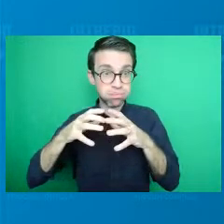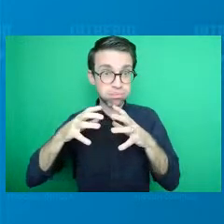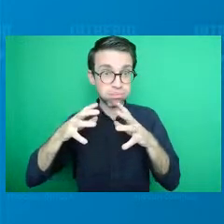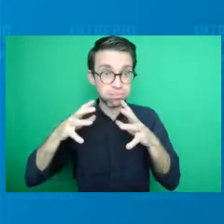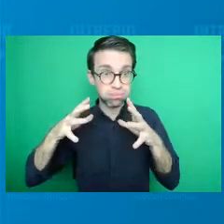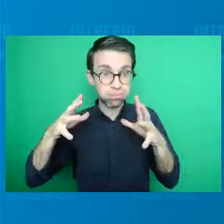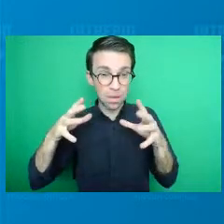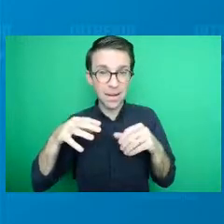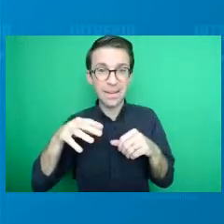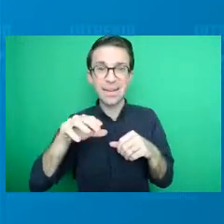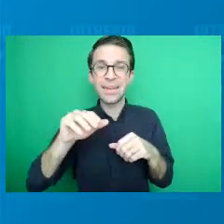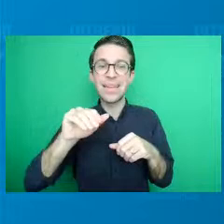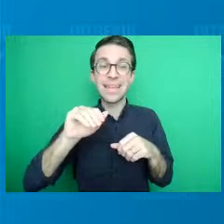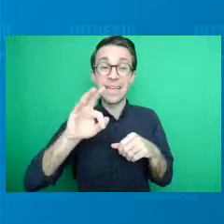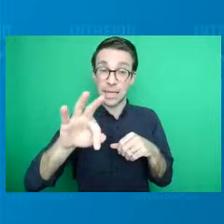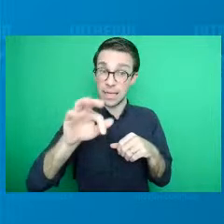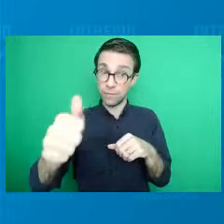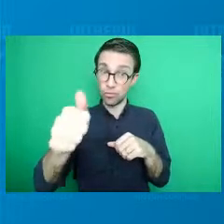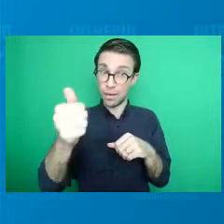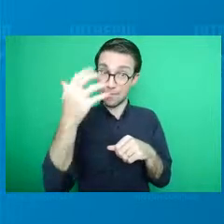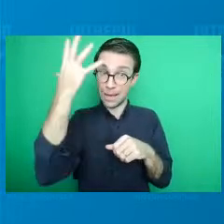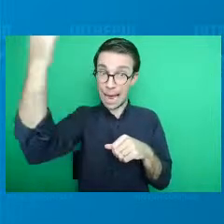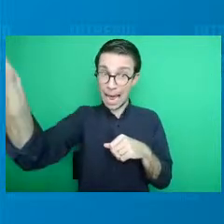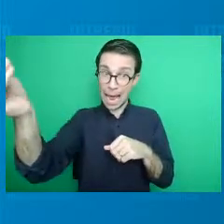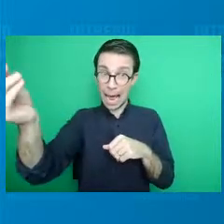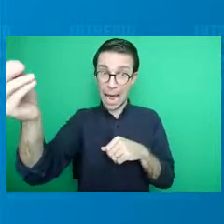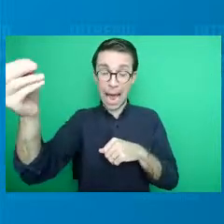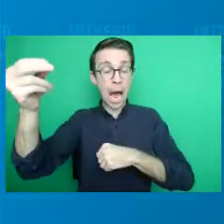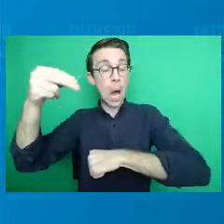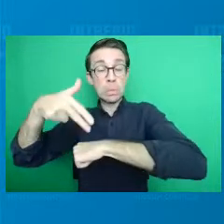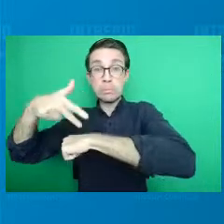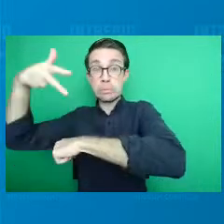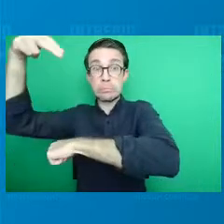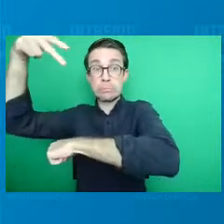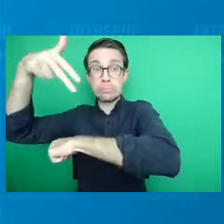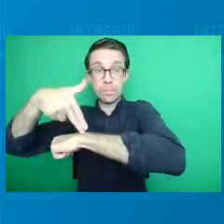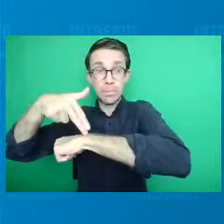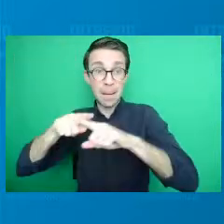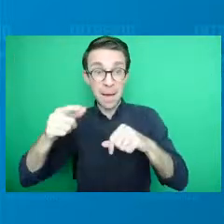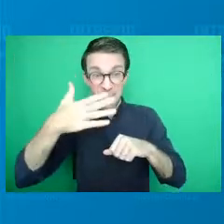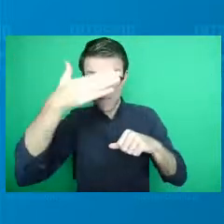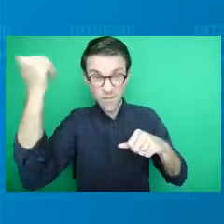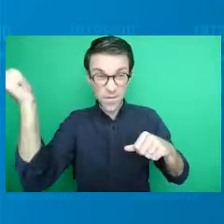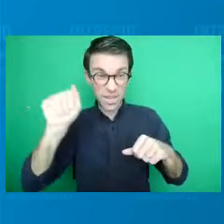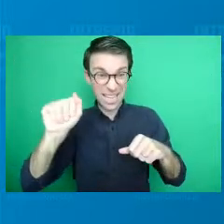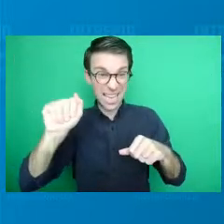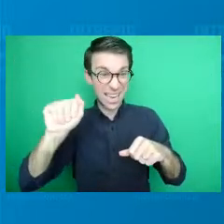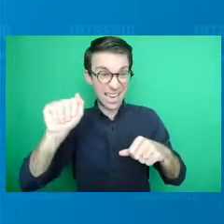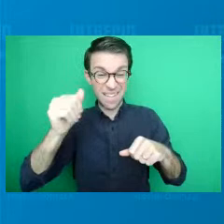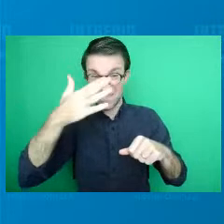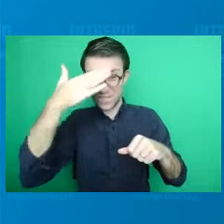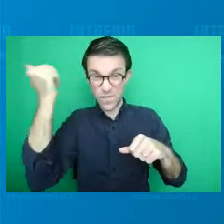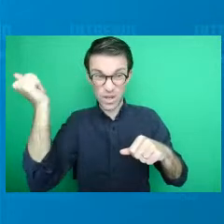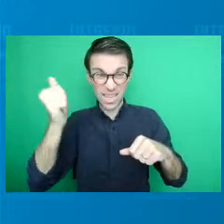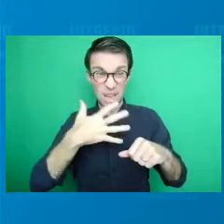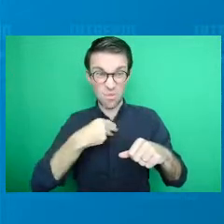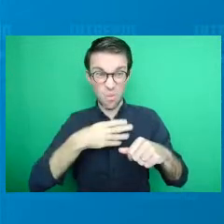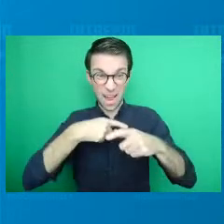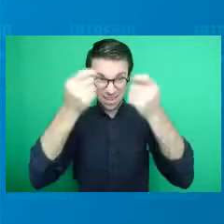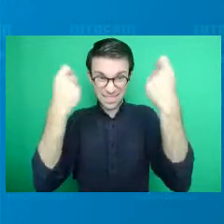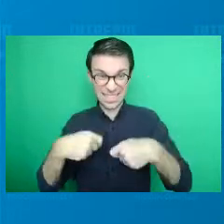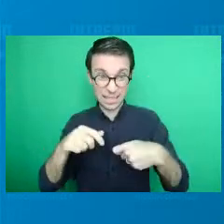do decide to take a walk in space and you forget your spacesuit, let the air out of your lungs first. If you don't, you'll do some serious